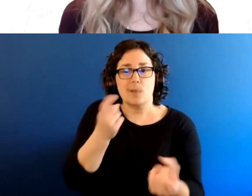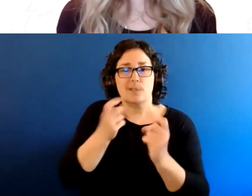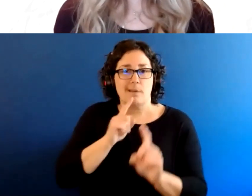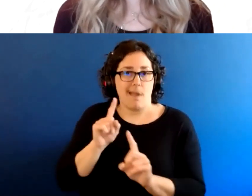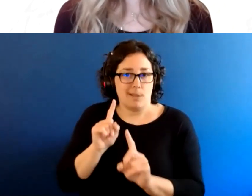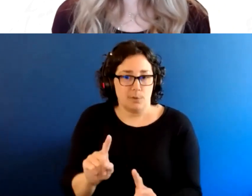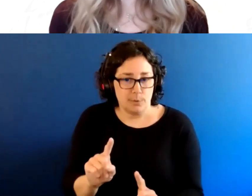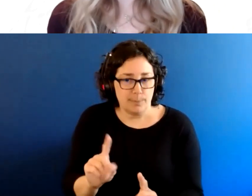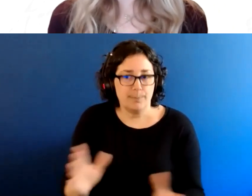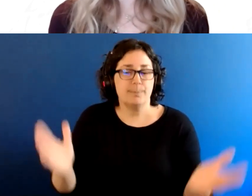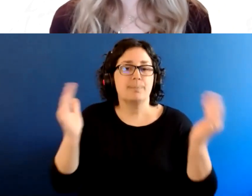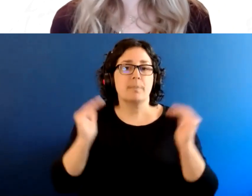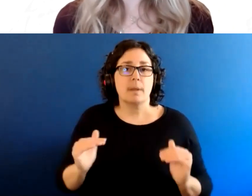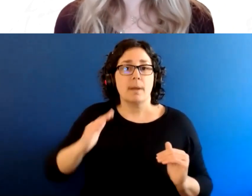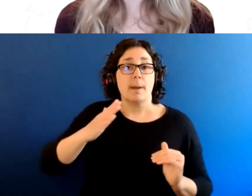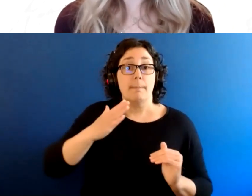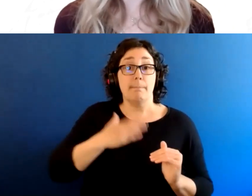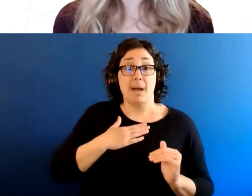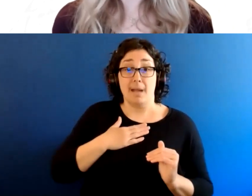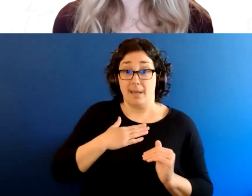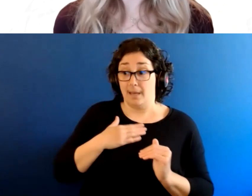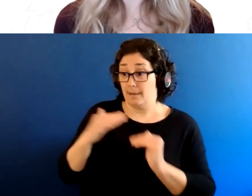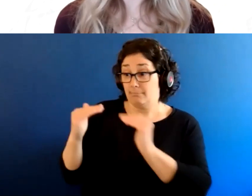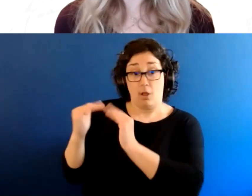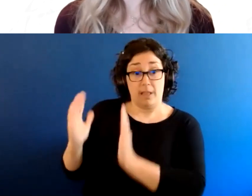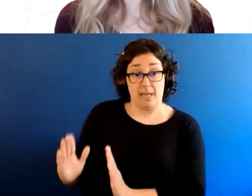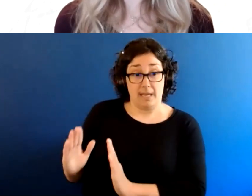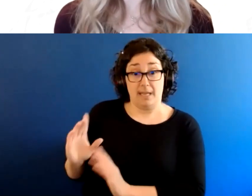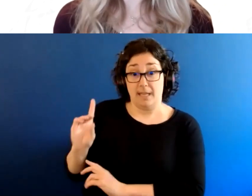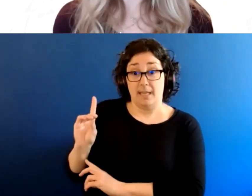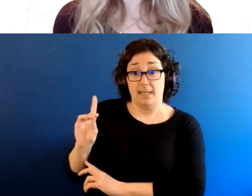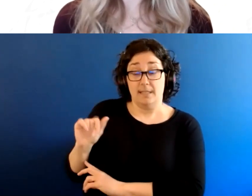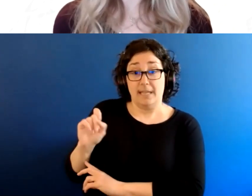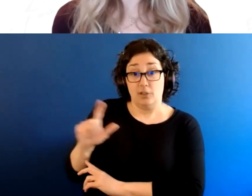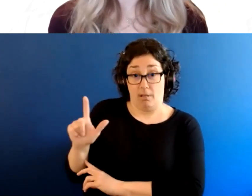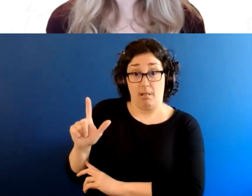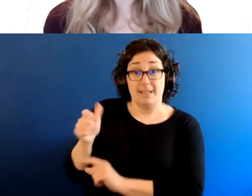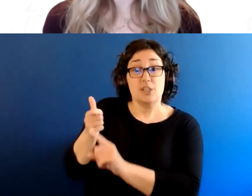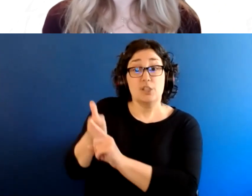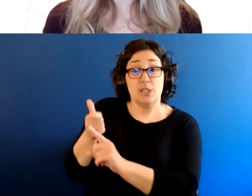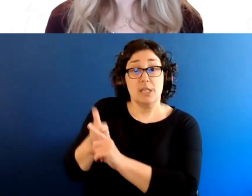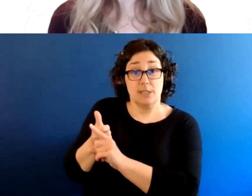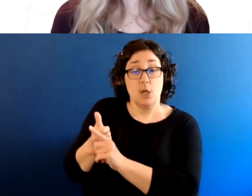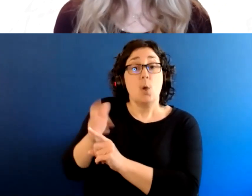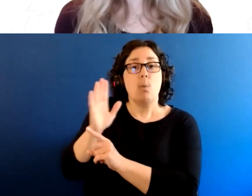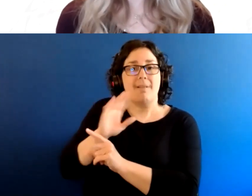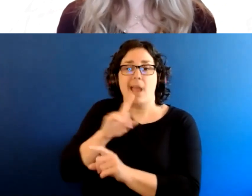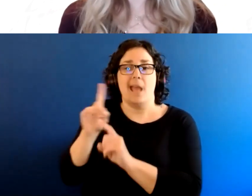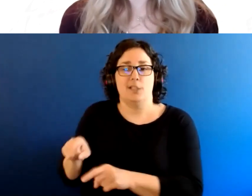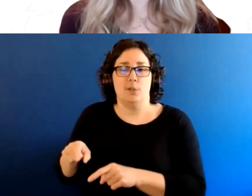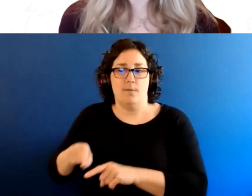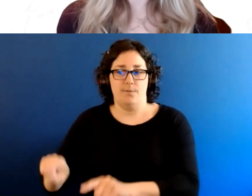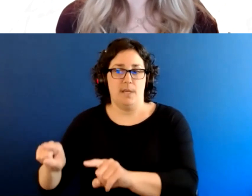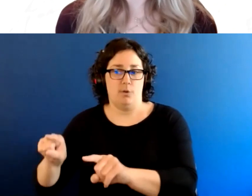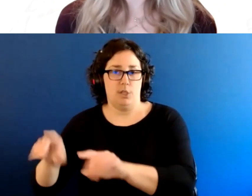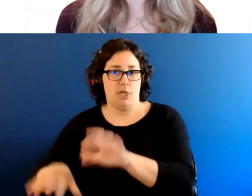may have. My colleague, Daniel Sandos, will be answering your questions during the presentation via chat, but for the